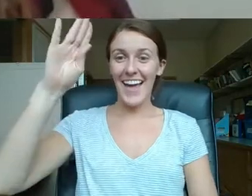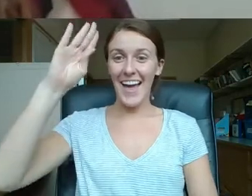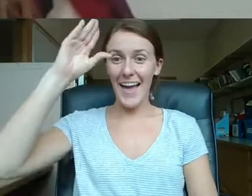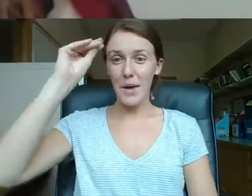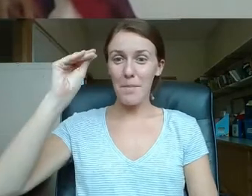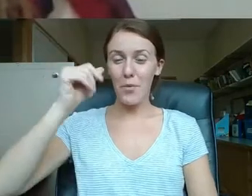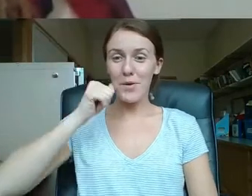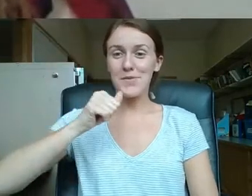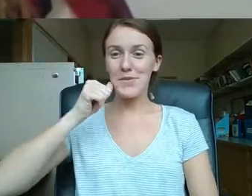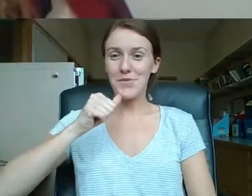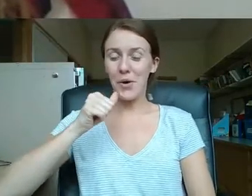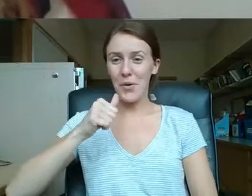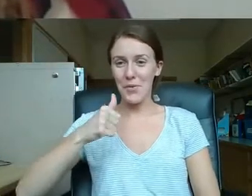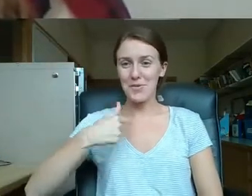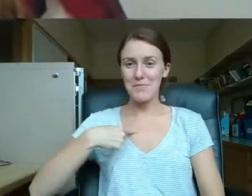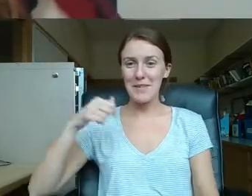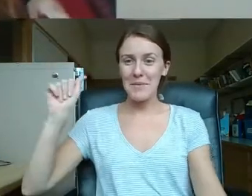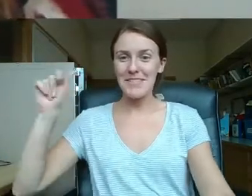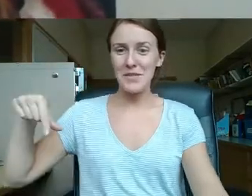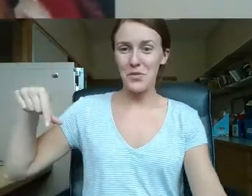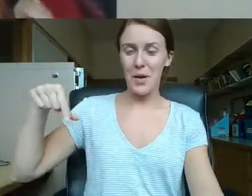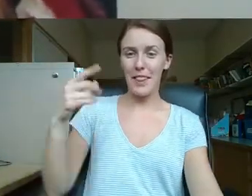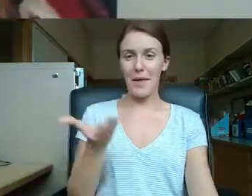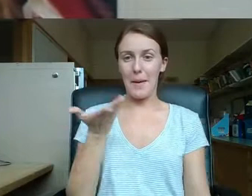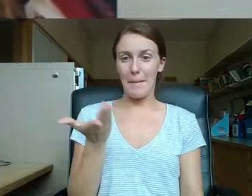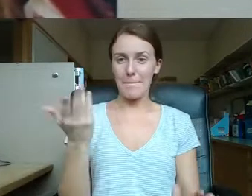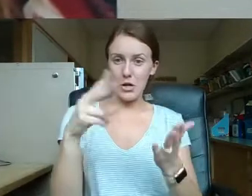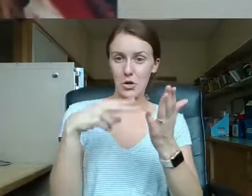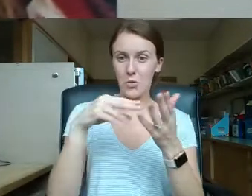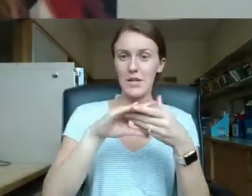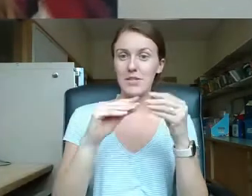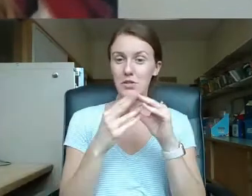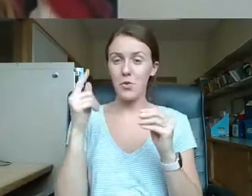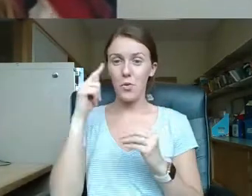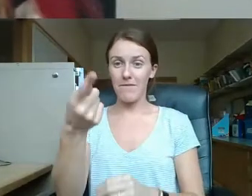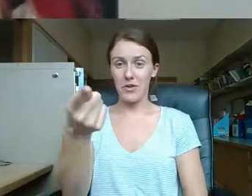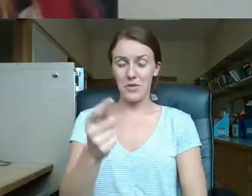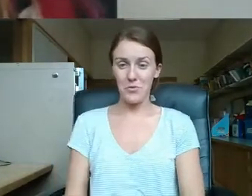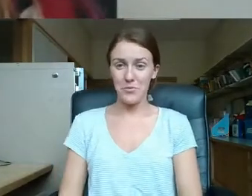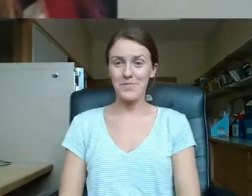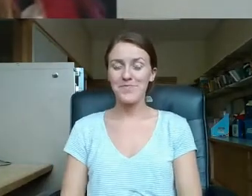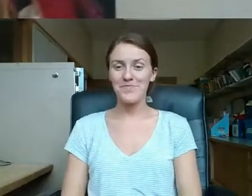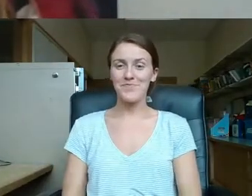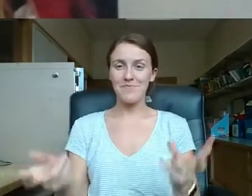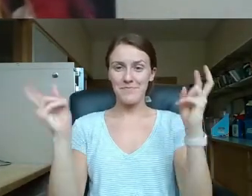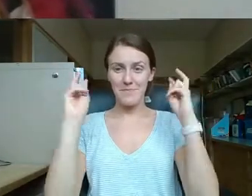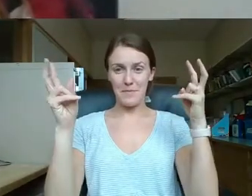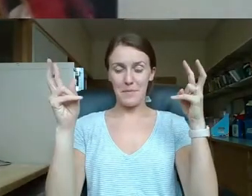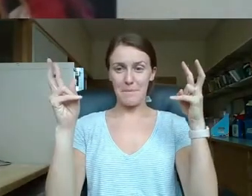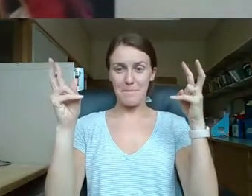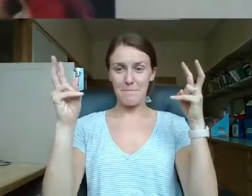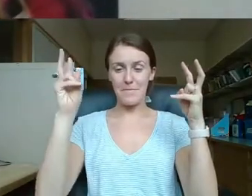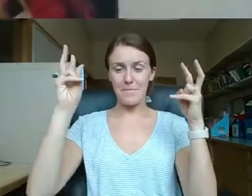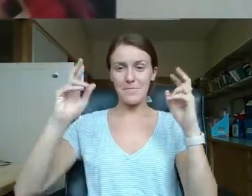Hi, boys and girls. It's Mrs. Quella. I'm here to read a story for you guys today called A Pocket